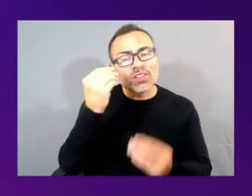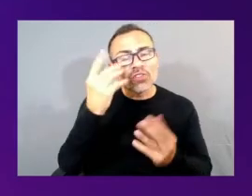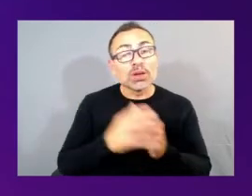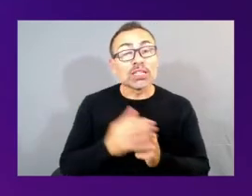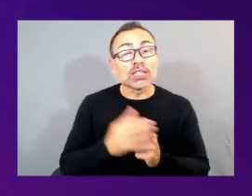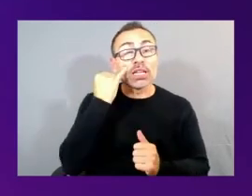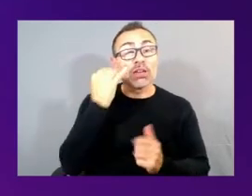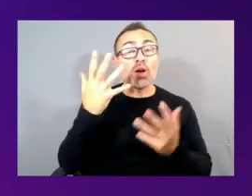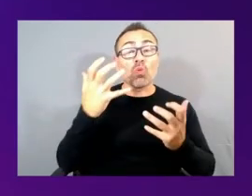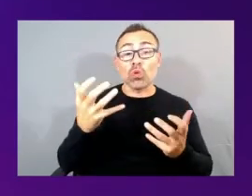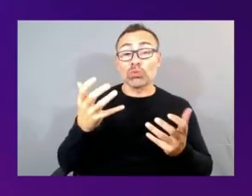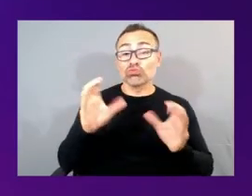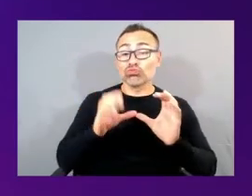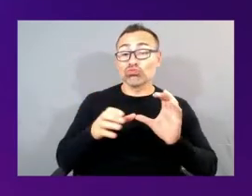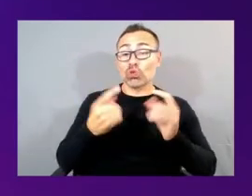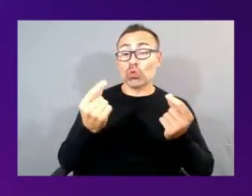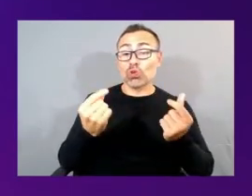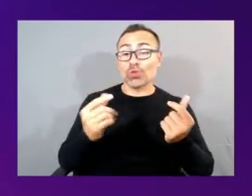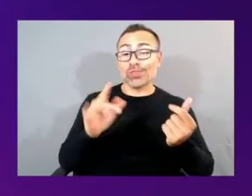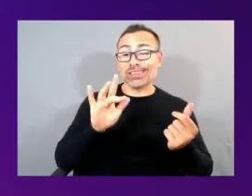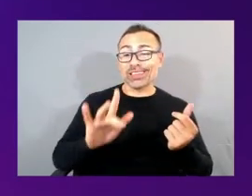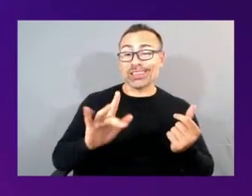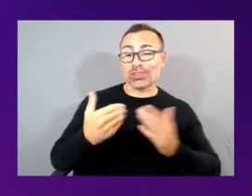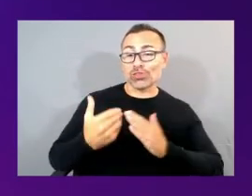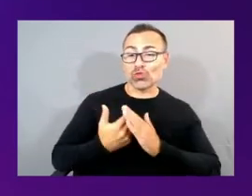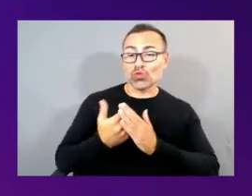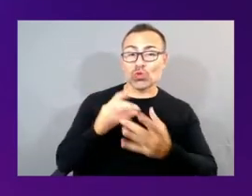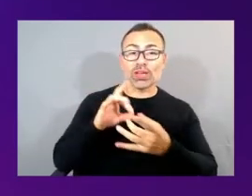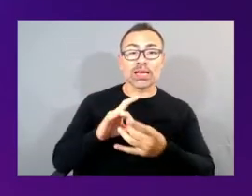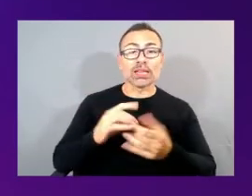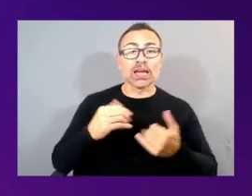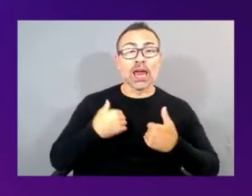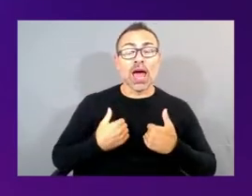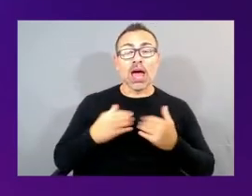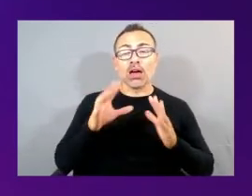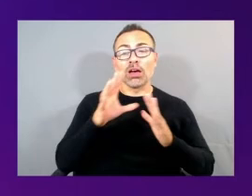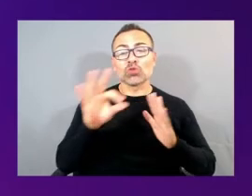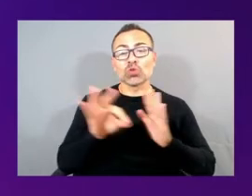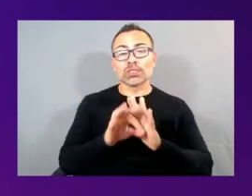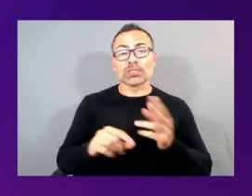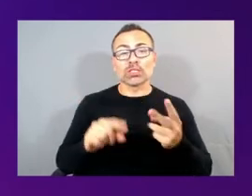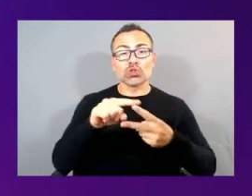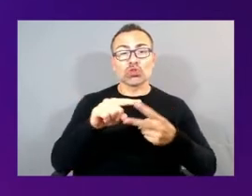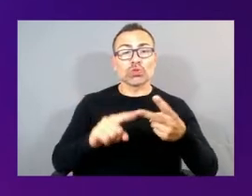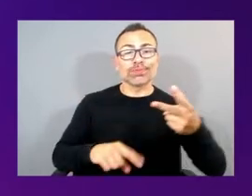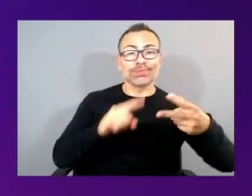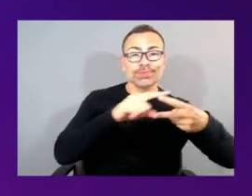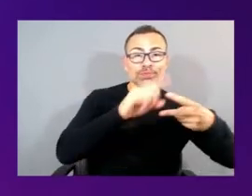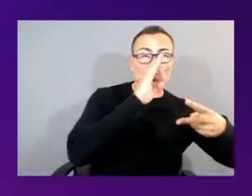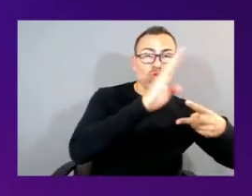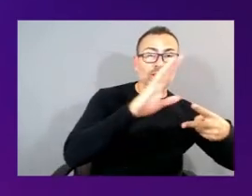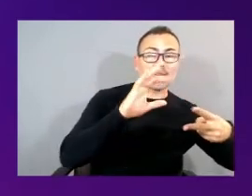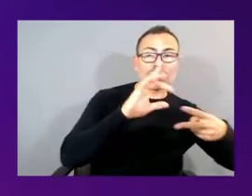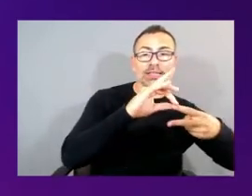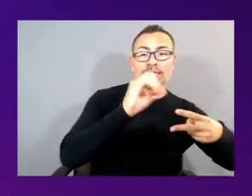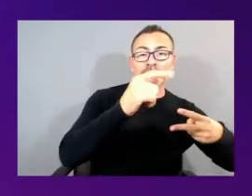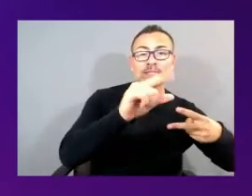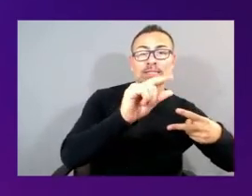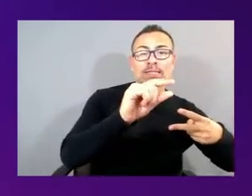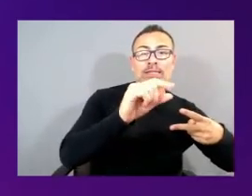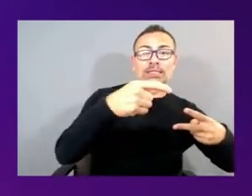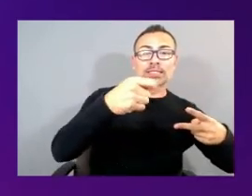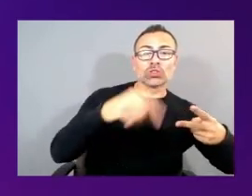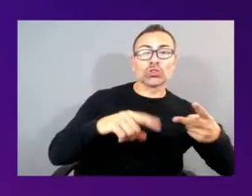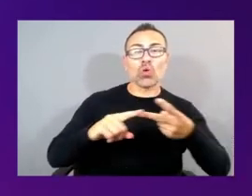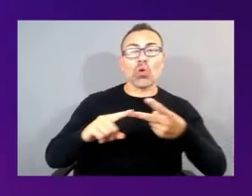Connection and get 2 choices. So either go with directly connected sensors or OPC-UA servers. So in this